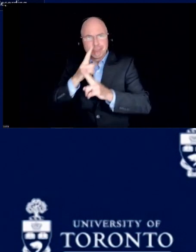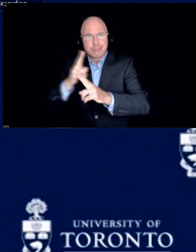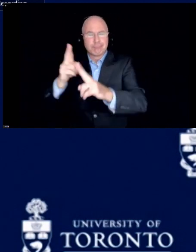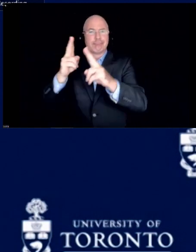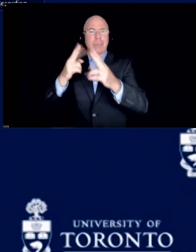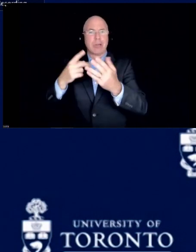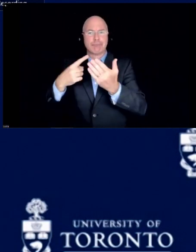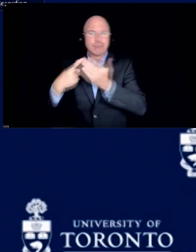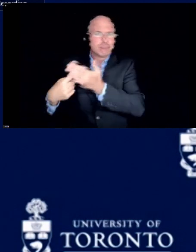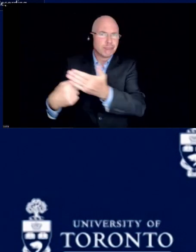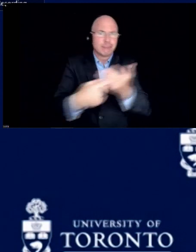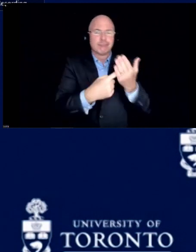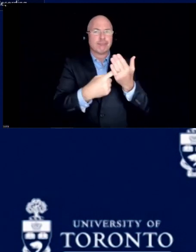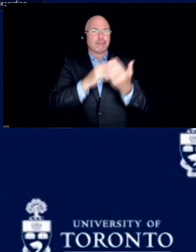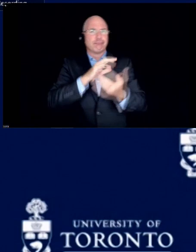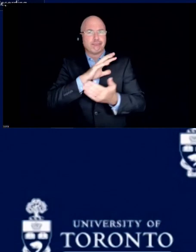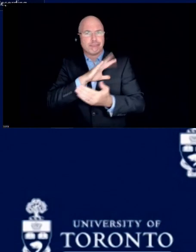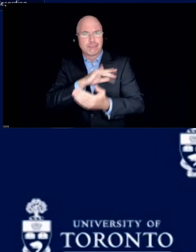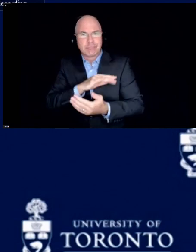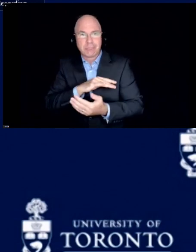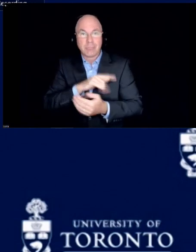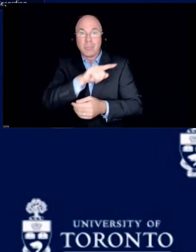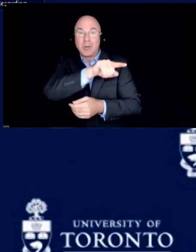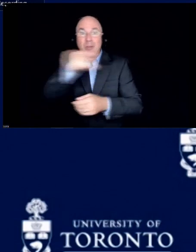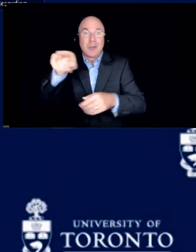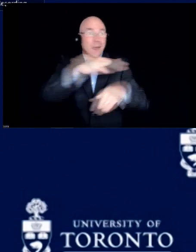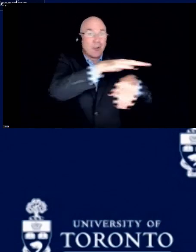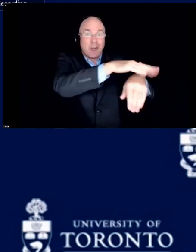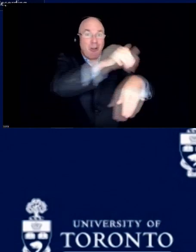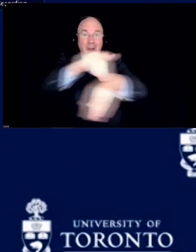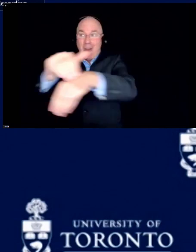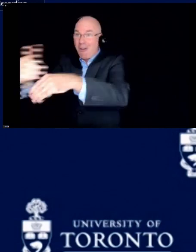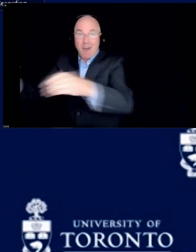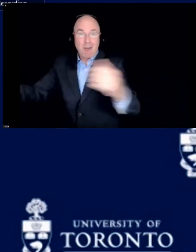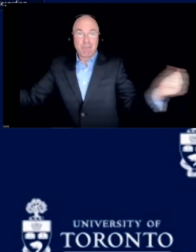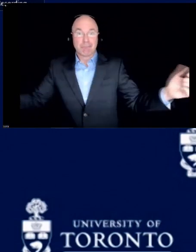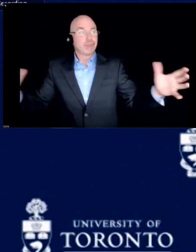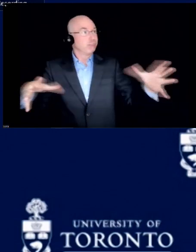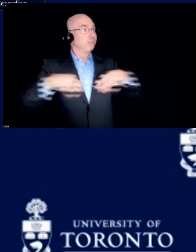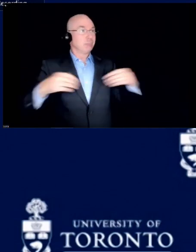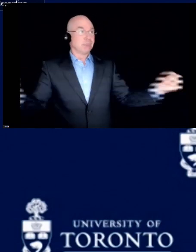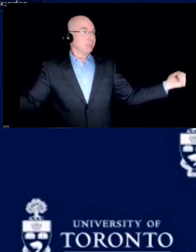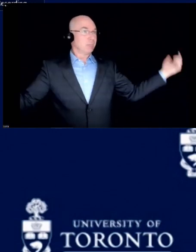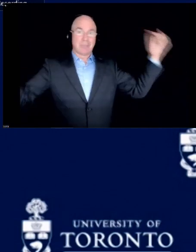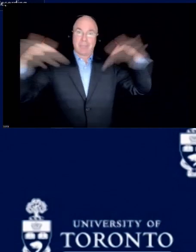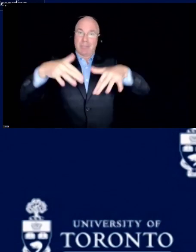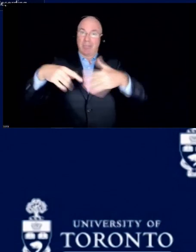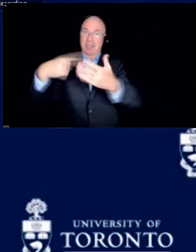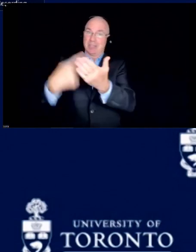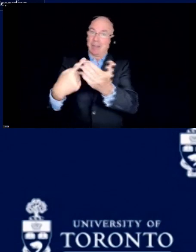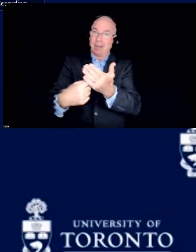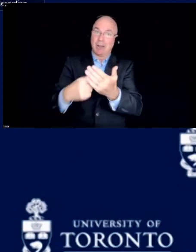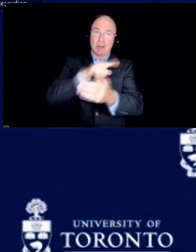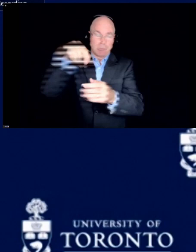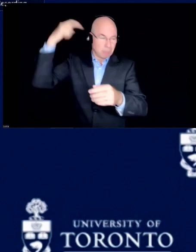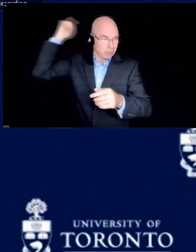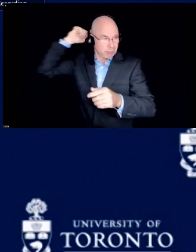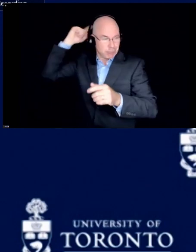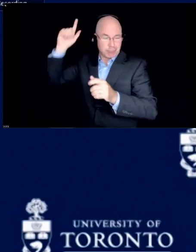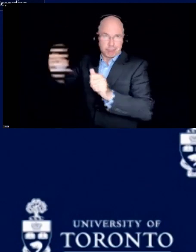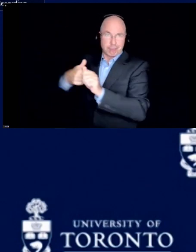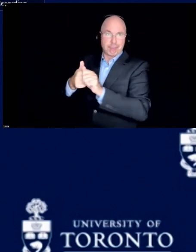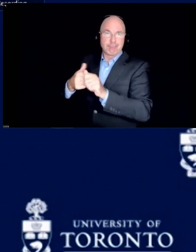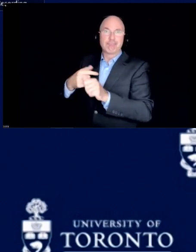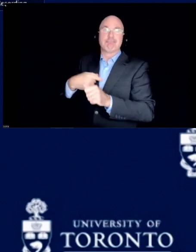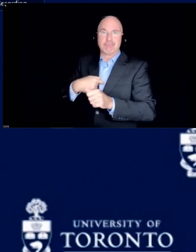deliberations. Thank you all for answering the call and coming to the dialogues with a commitment to attain